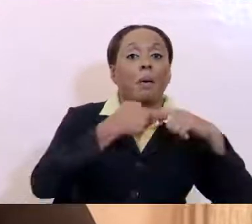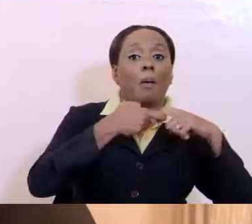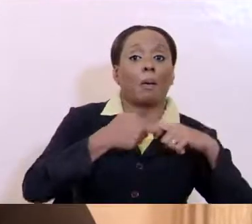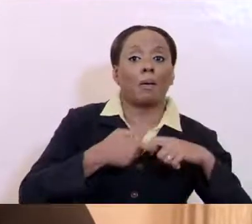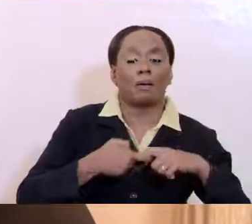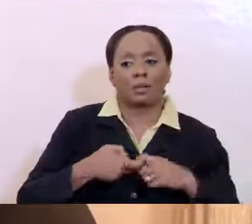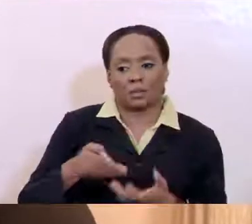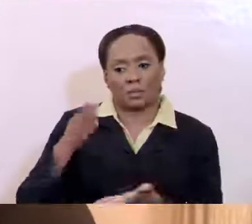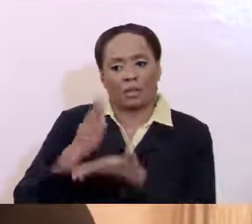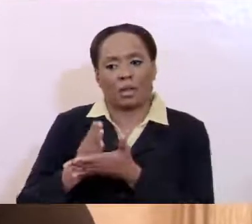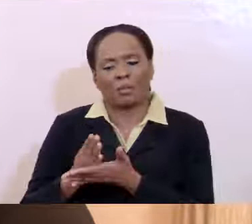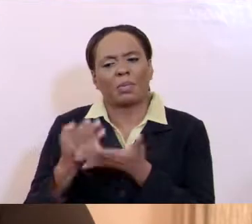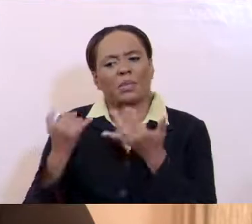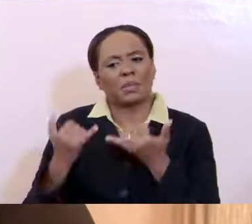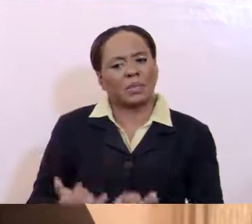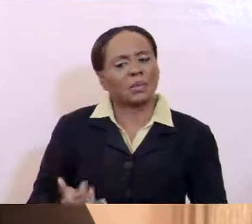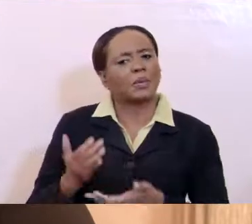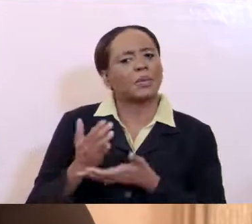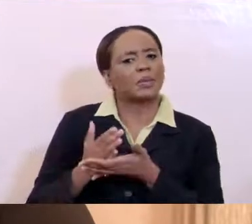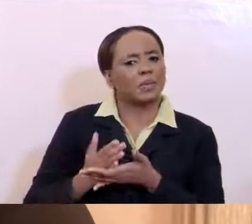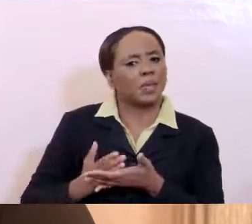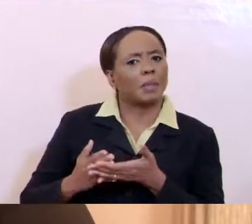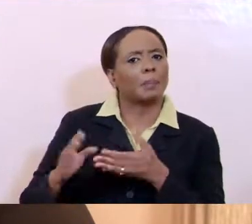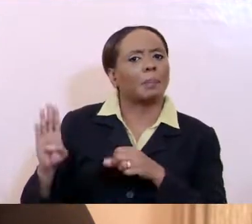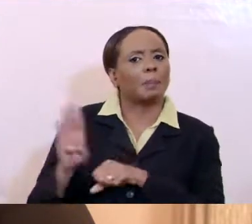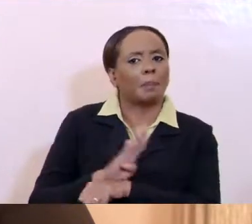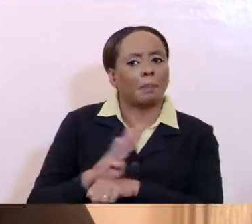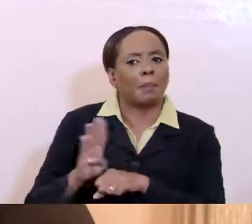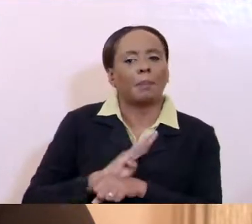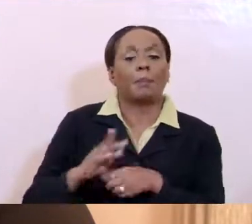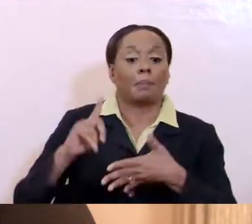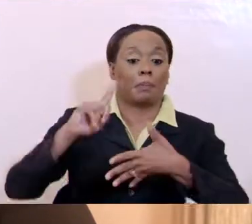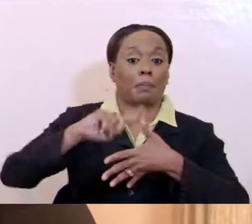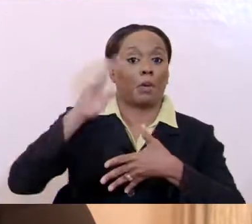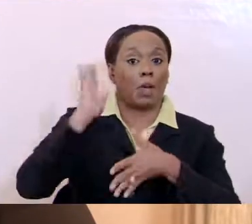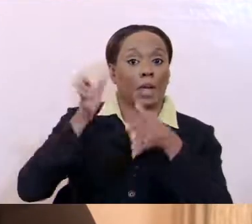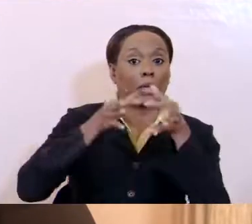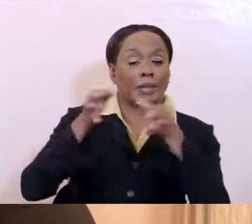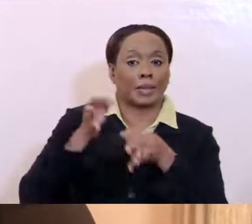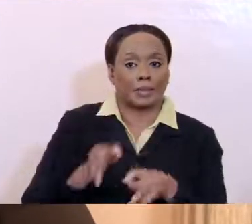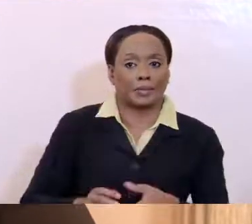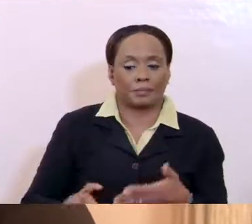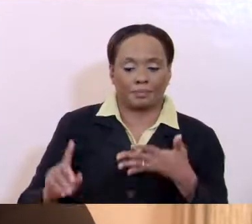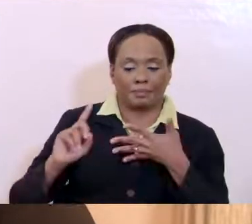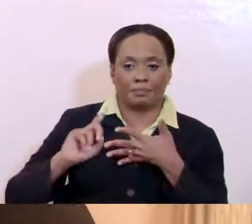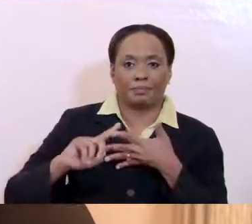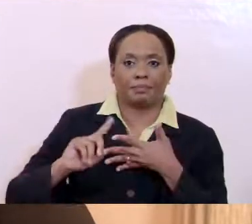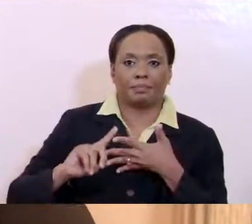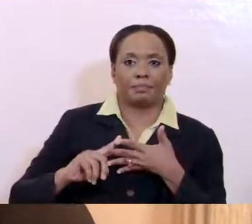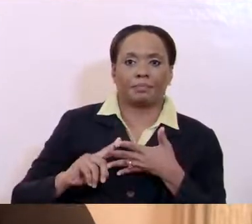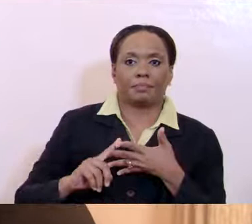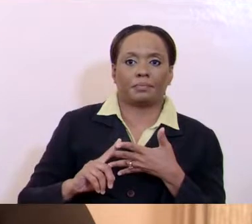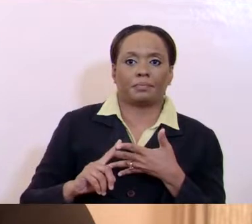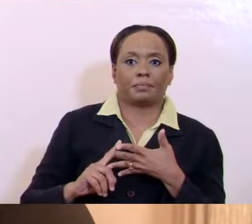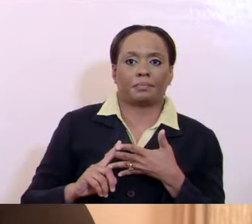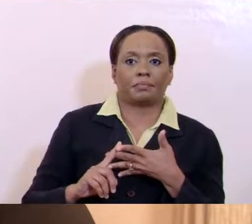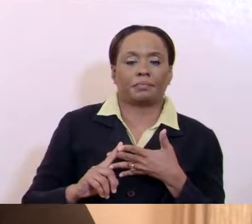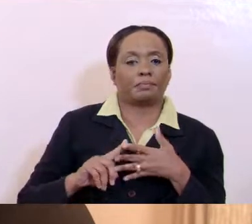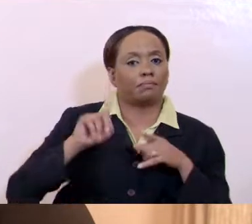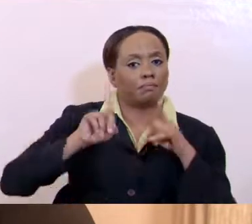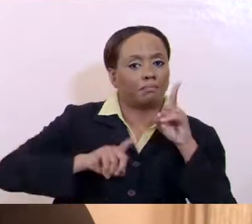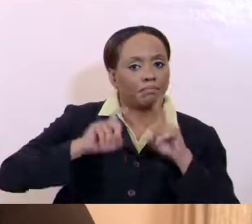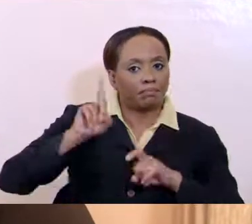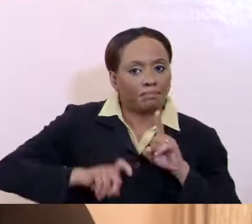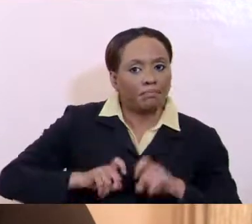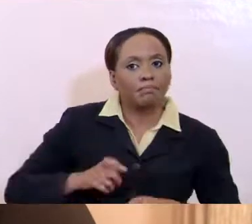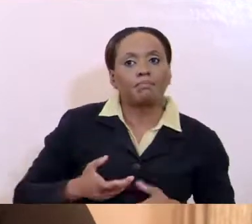some movement, and the Attorney General is going to explain what that is. Dr. Best will take the questions of the media, but he is going to